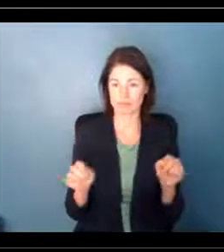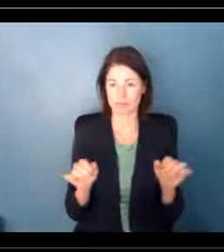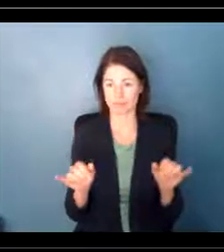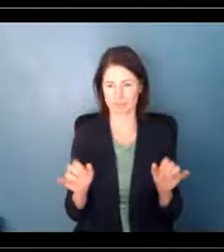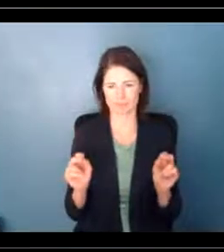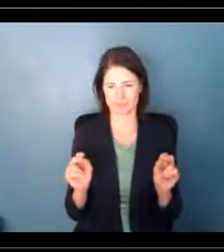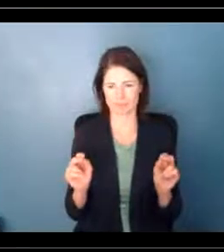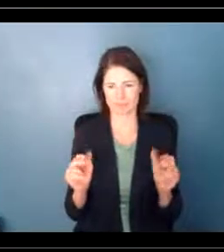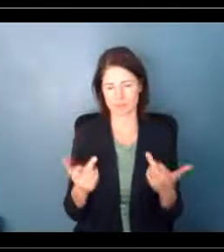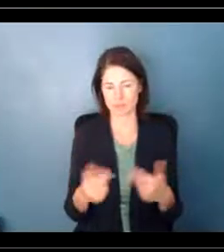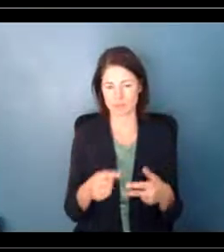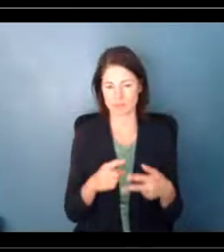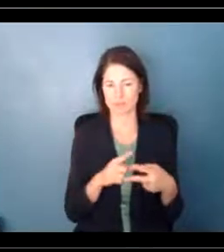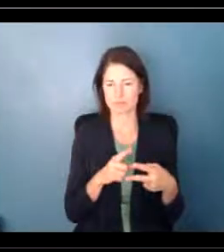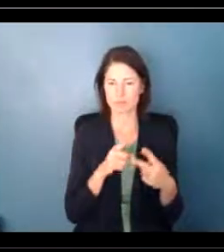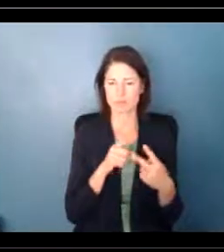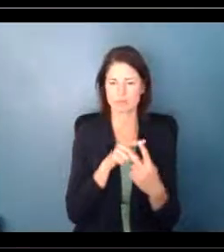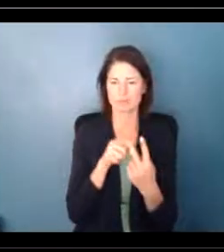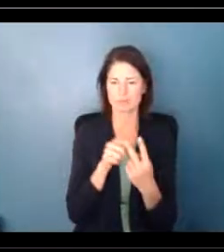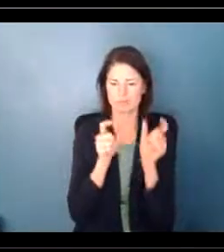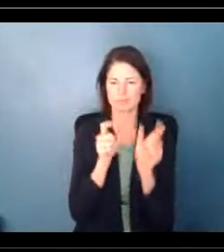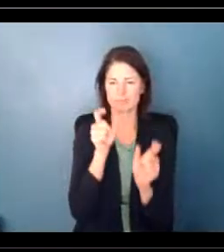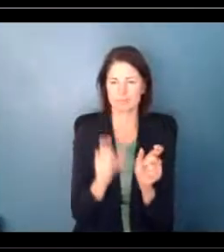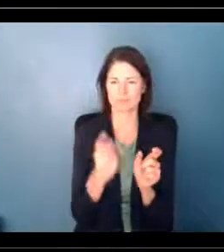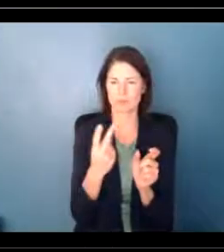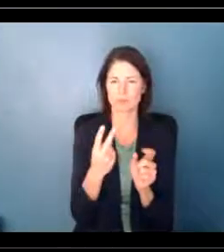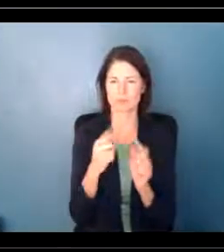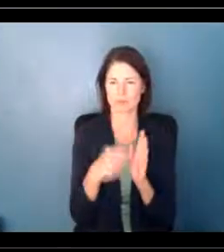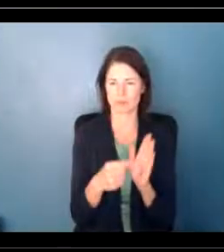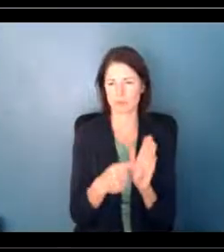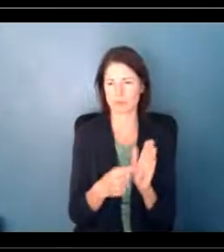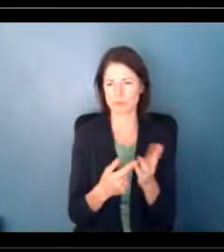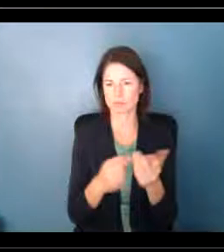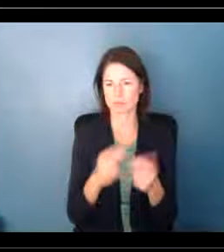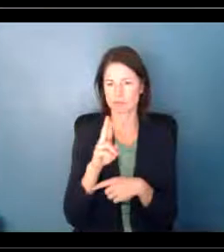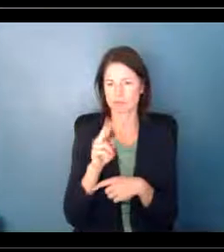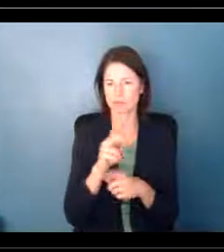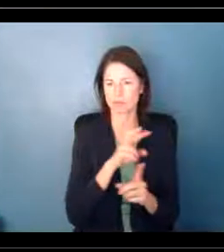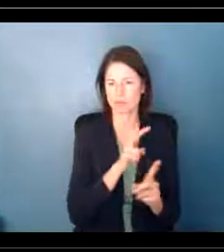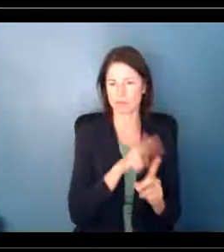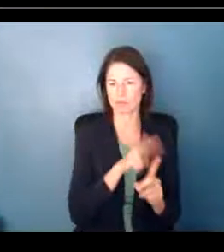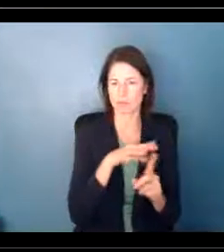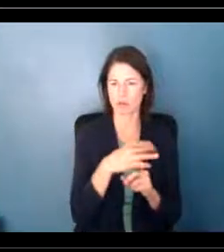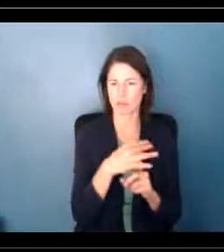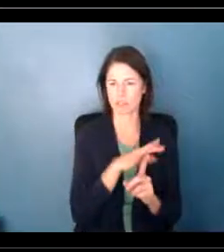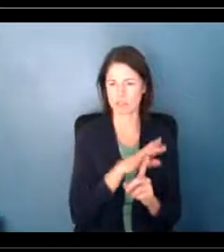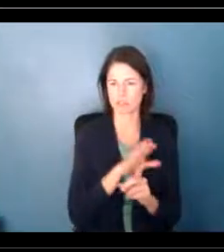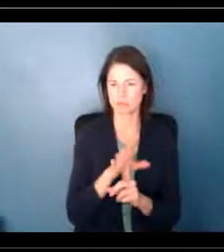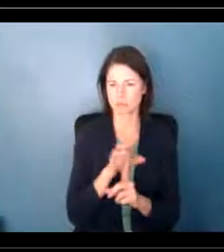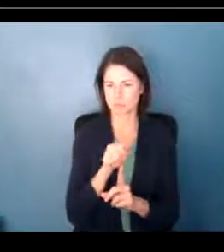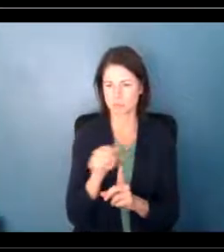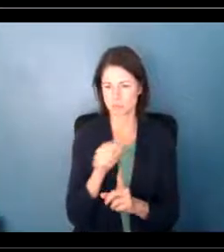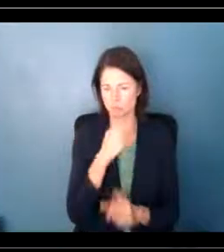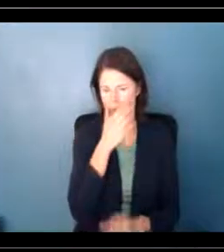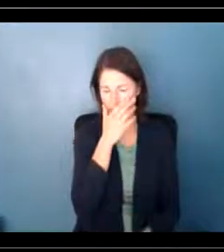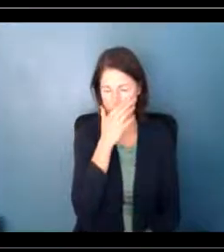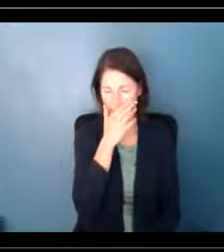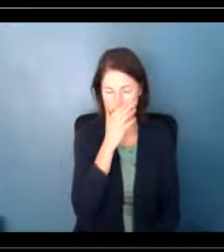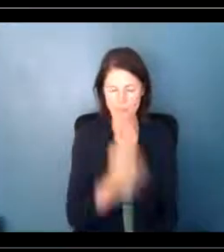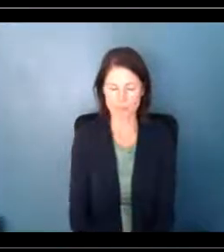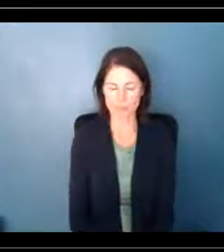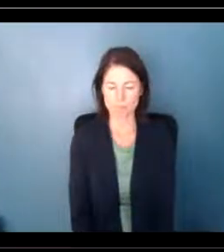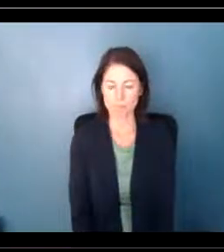just 2 examples of how we're applying a rural context to those. But we also have a